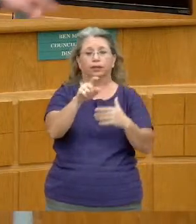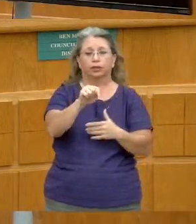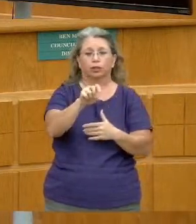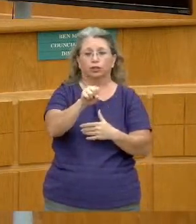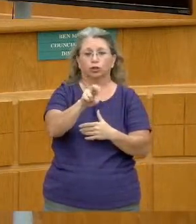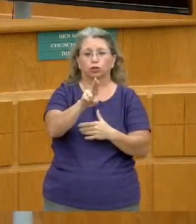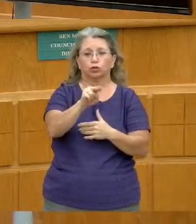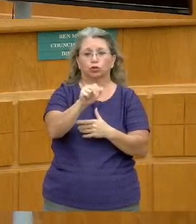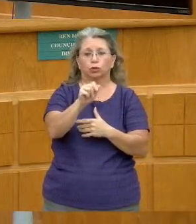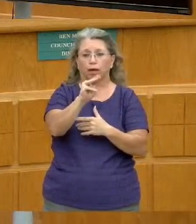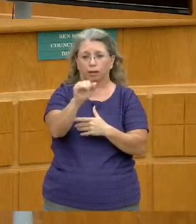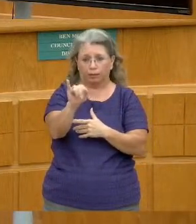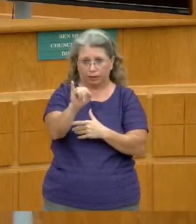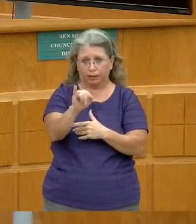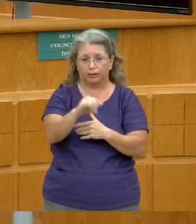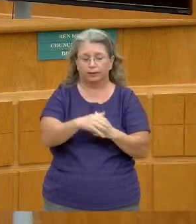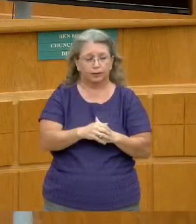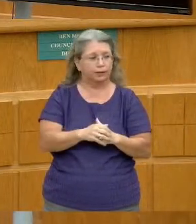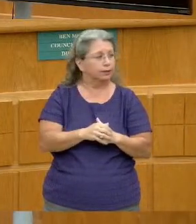All right, so